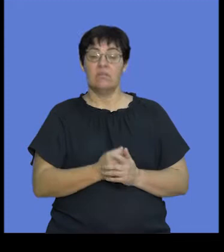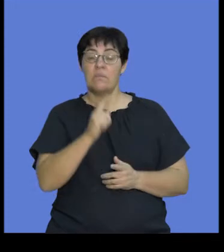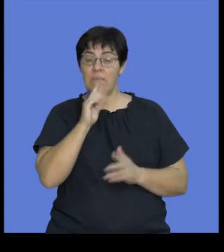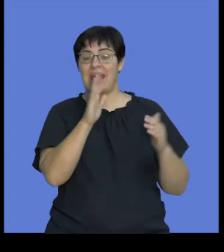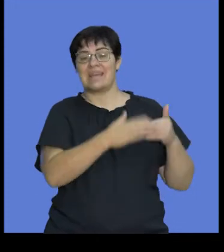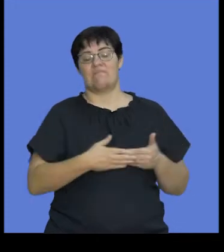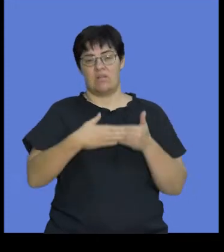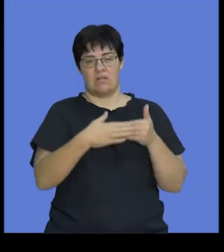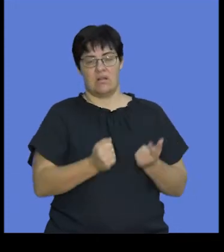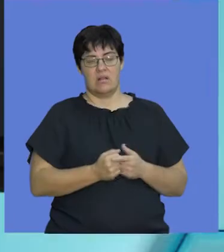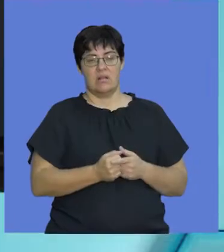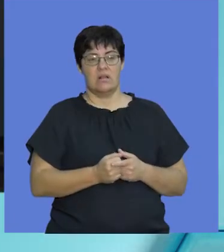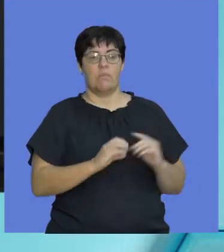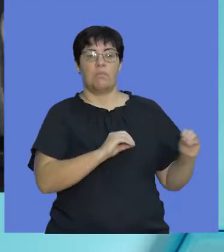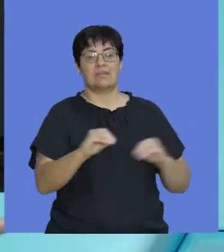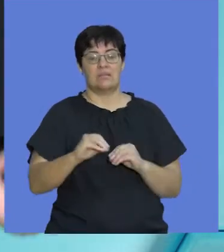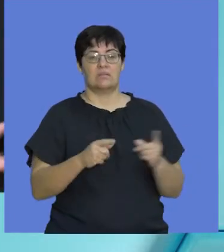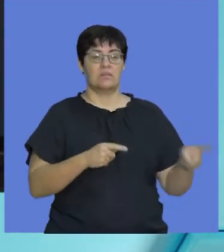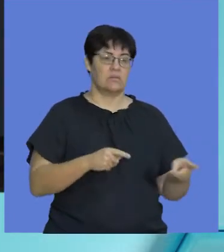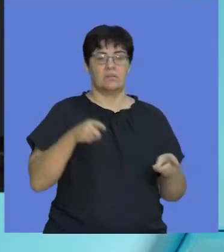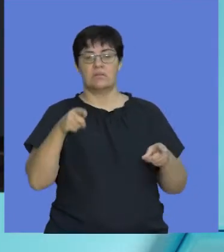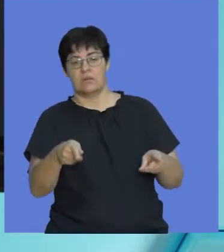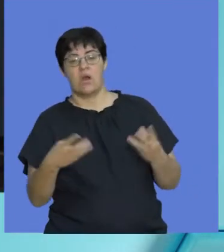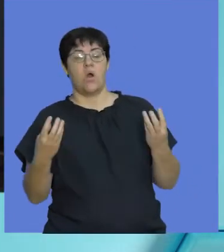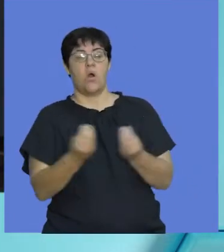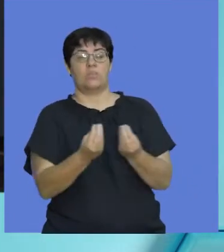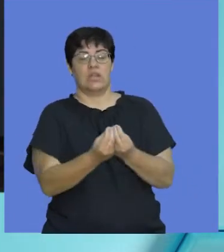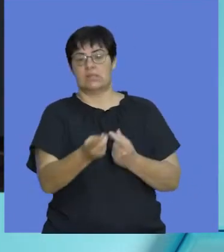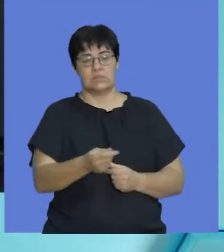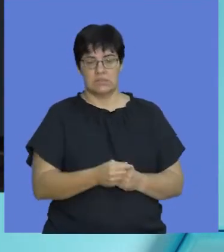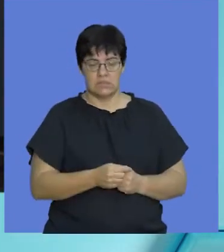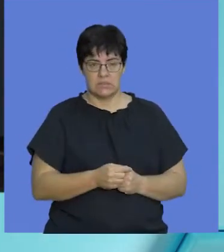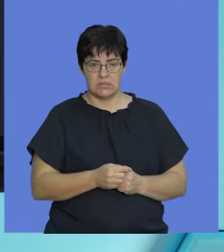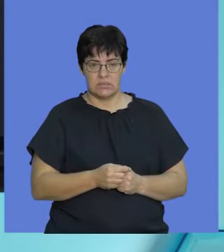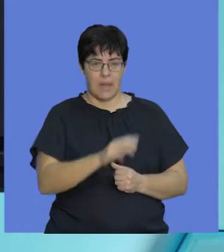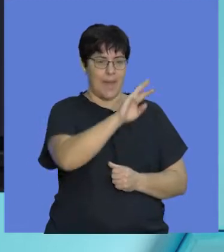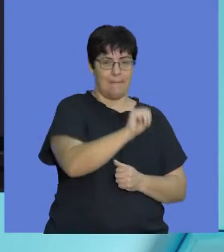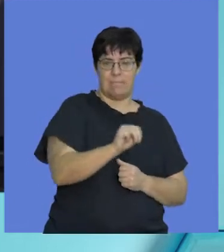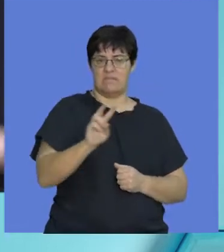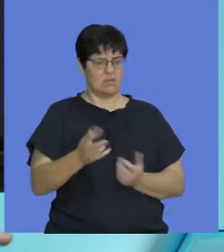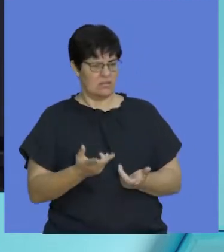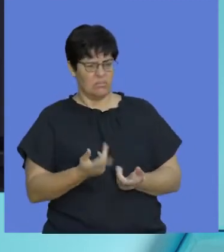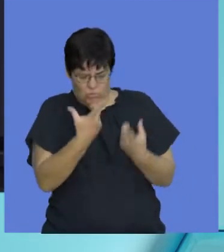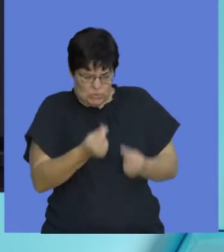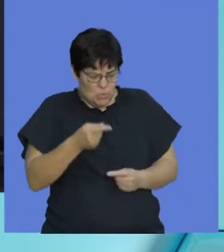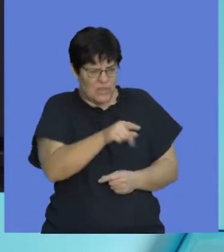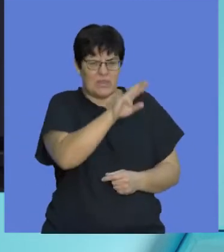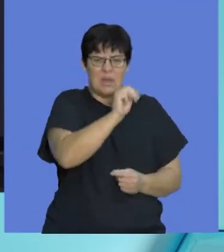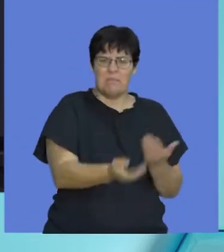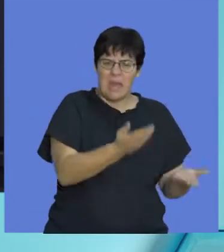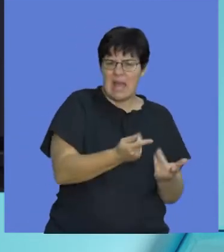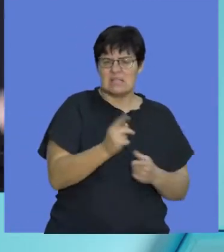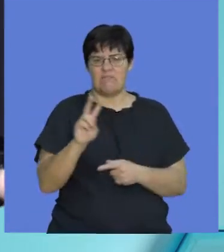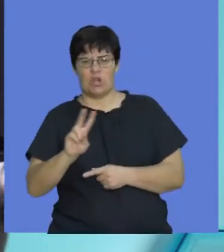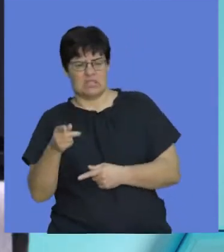got to be careful that we don't say momentum is the mass and velocity of an object. That doesn't make any sense. What are we doing with the mass and the velocity?